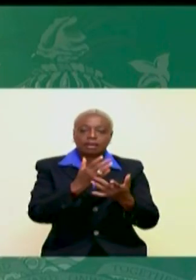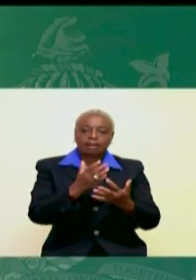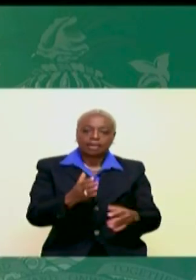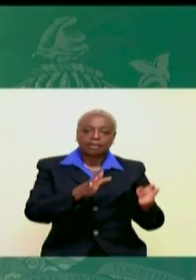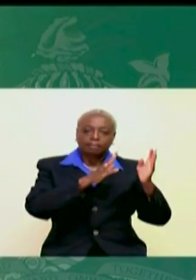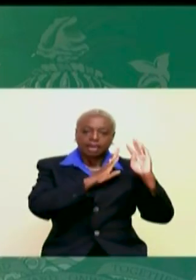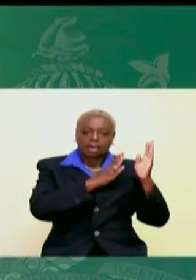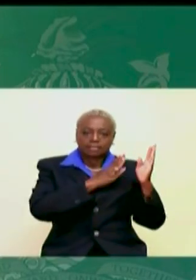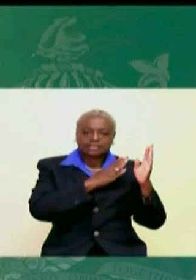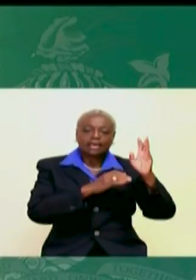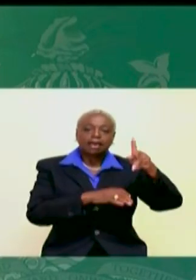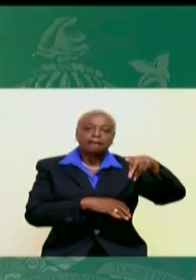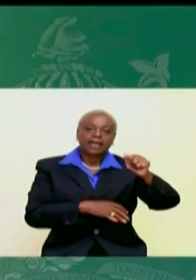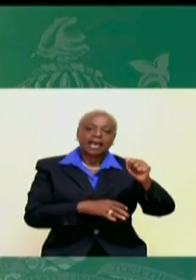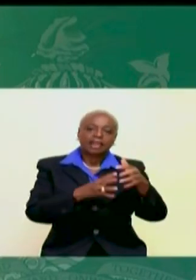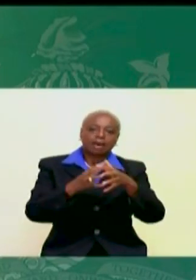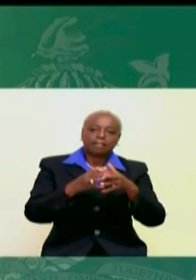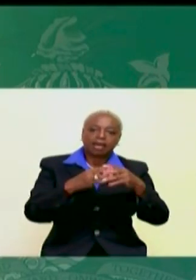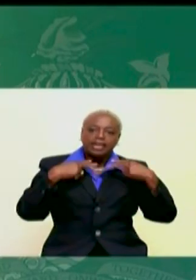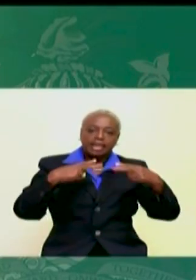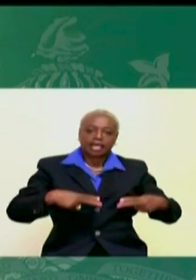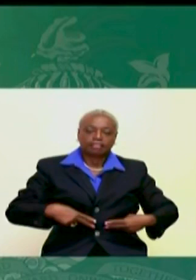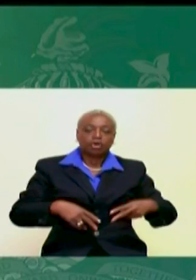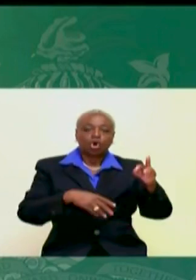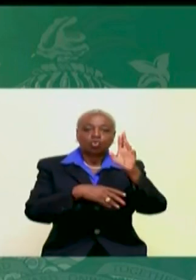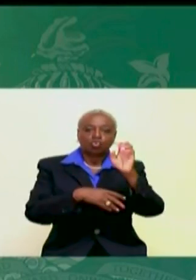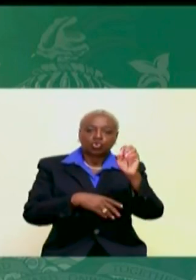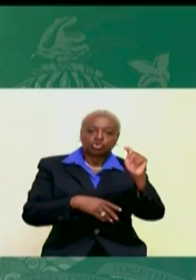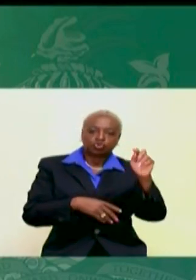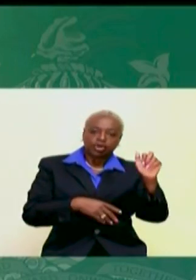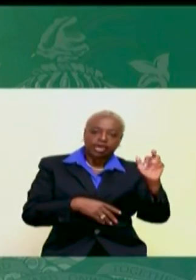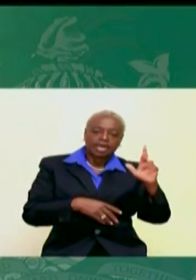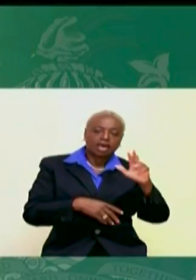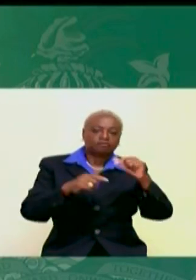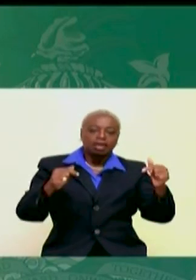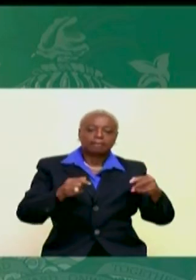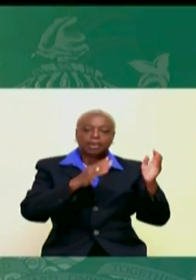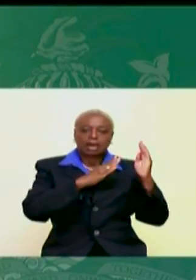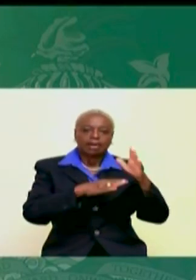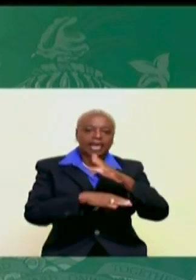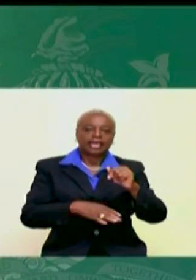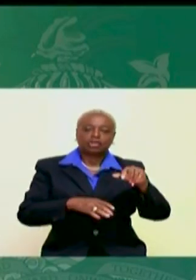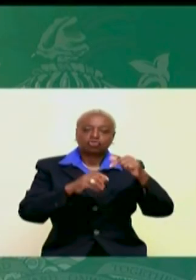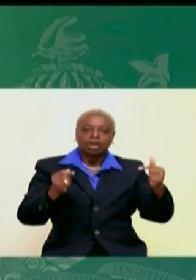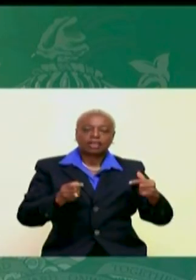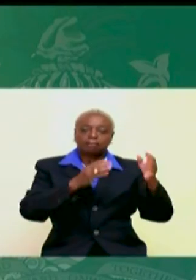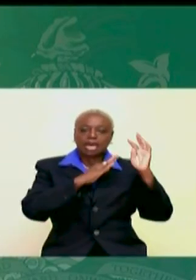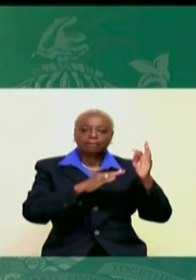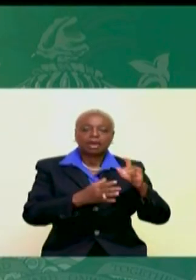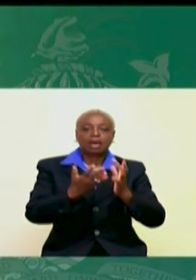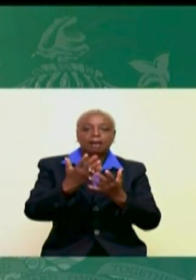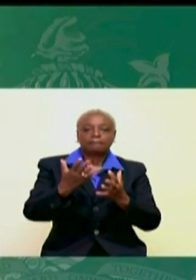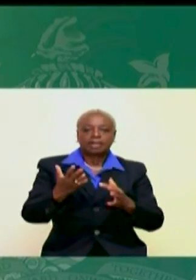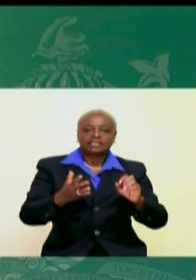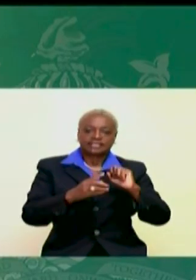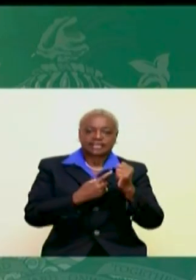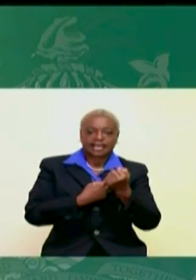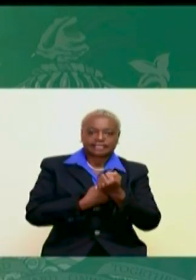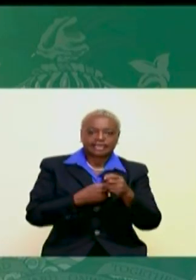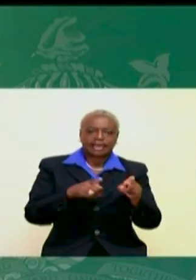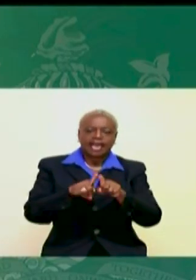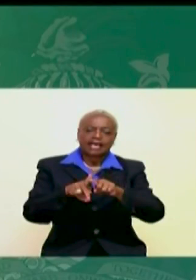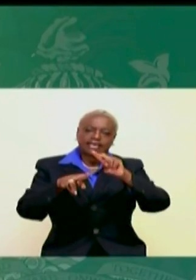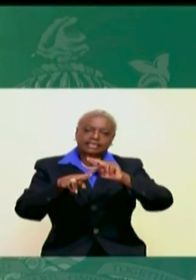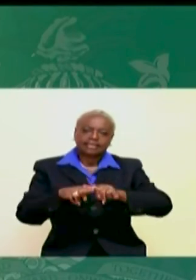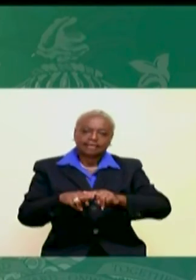American Health Organization, Rotary of Grand Bahama, and Grand Bahama Blood Society. As I sat there watching